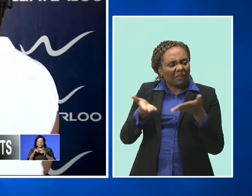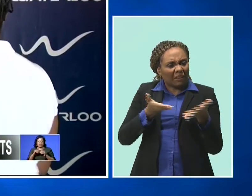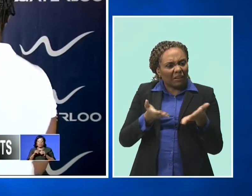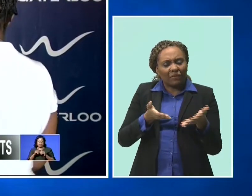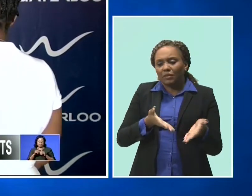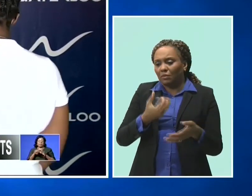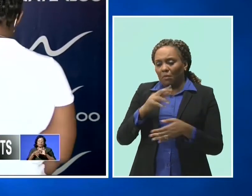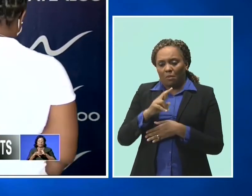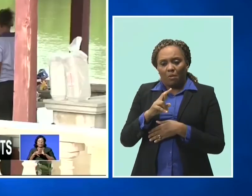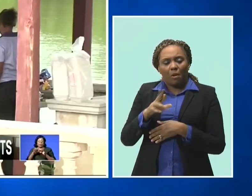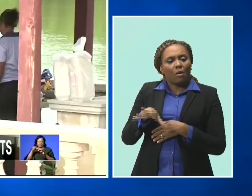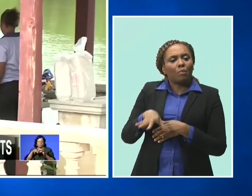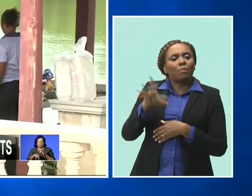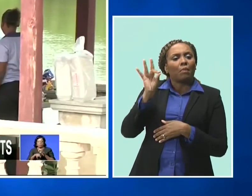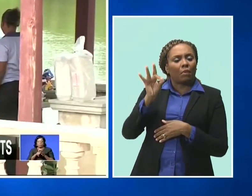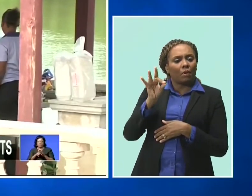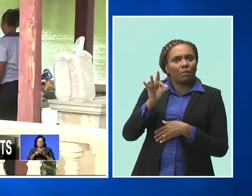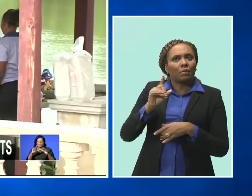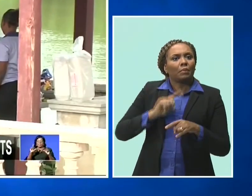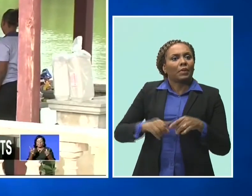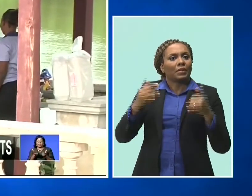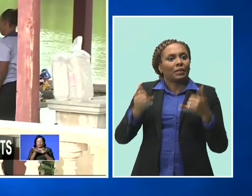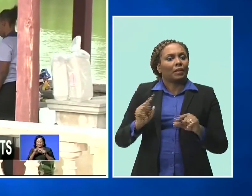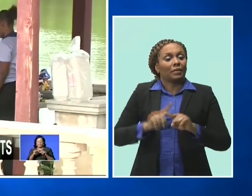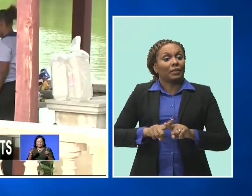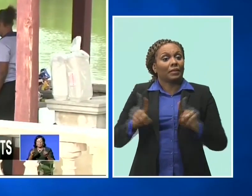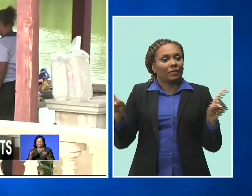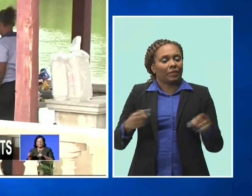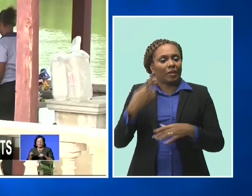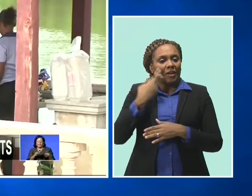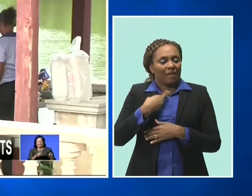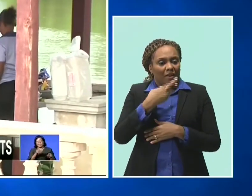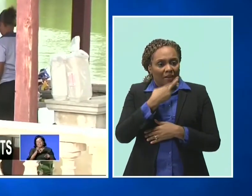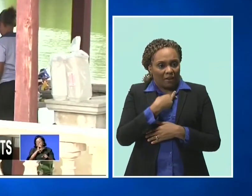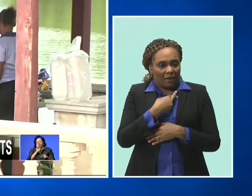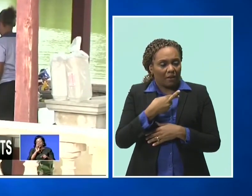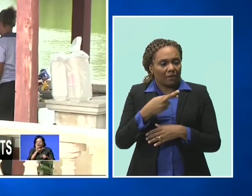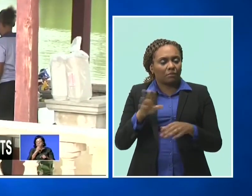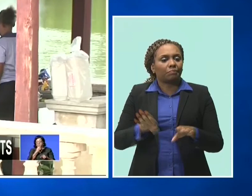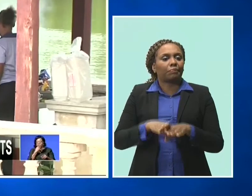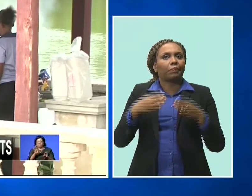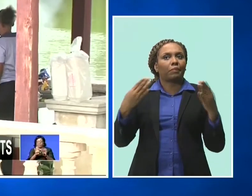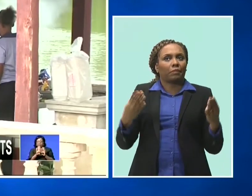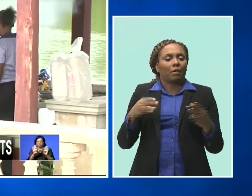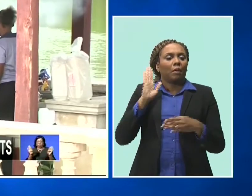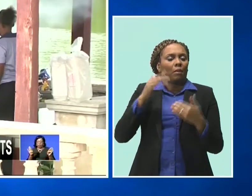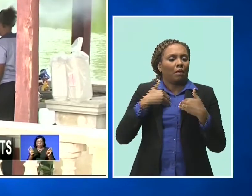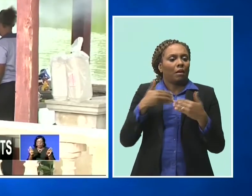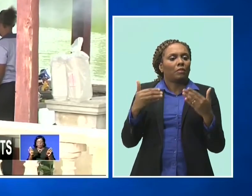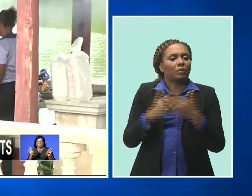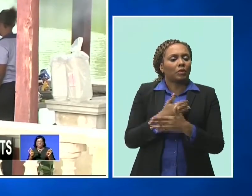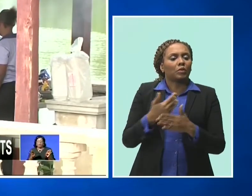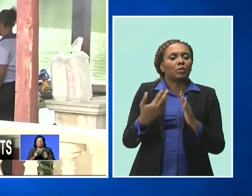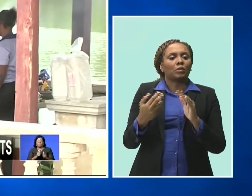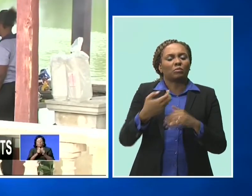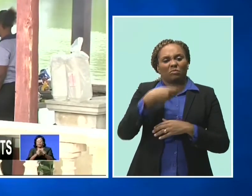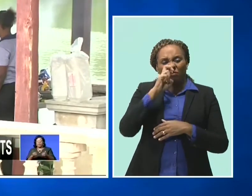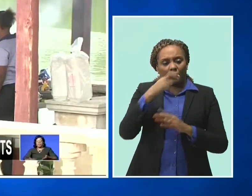lockdown. Things will look a lot different as these restaurant purveyors, however, will enforce some new strict